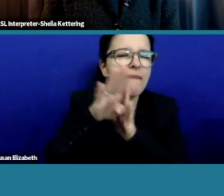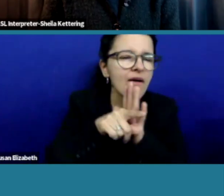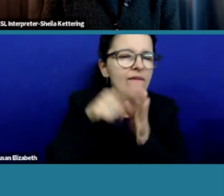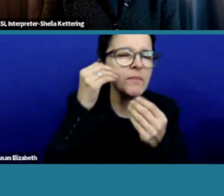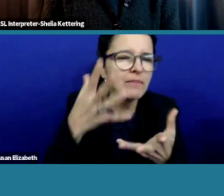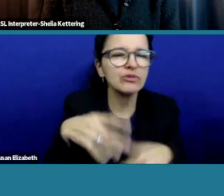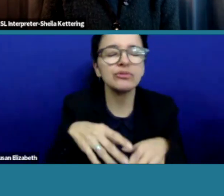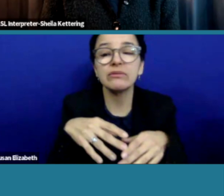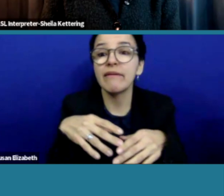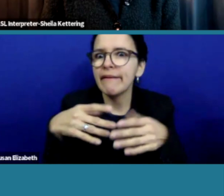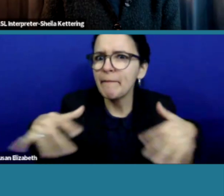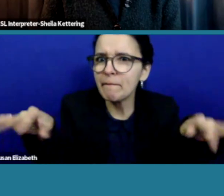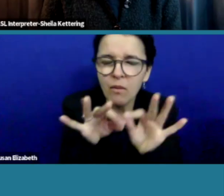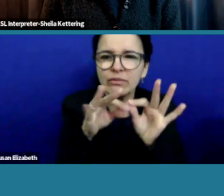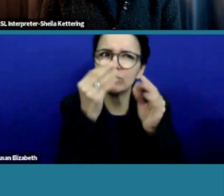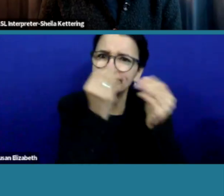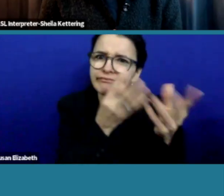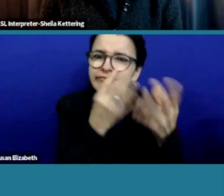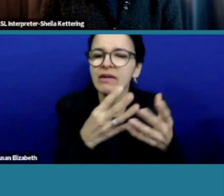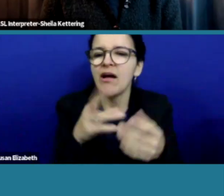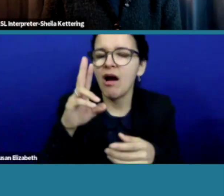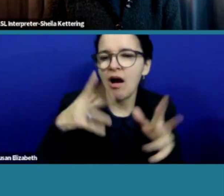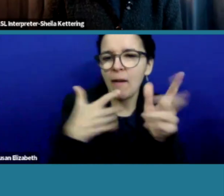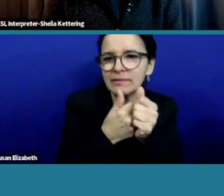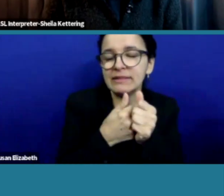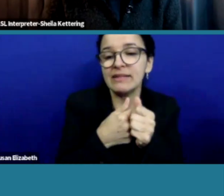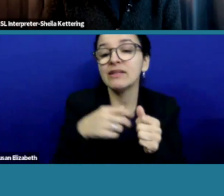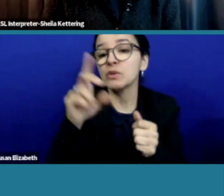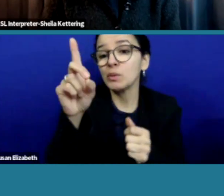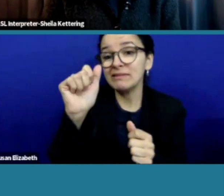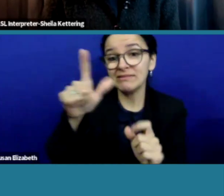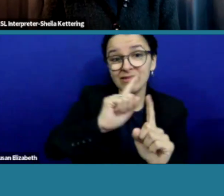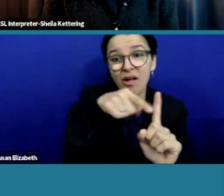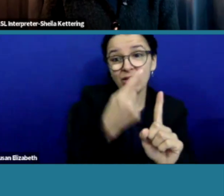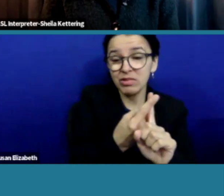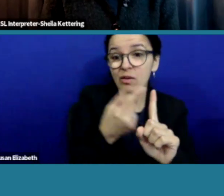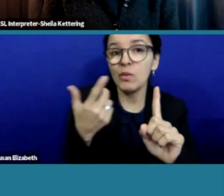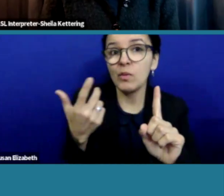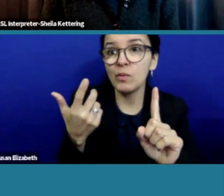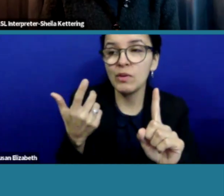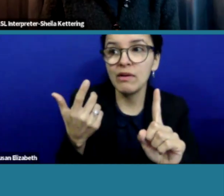And we want to be able to expand on concepts.